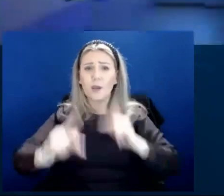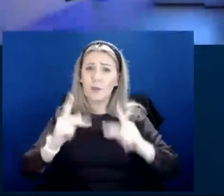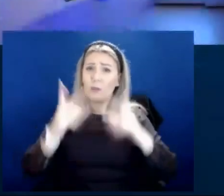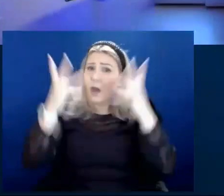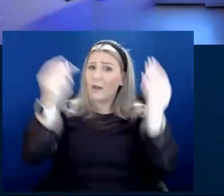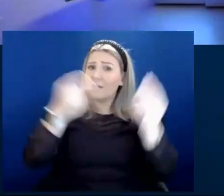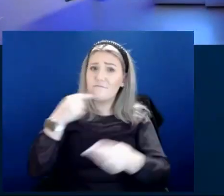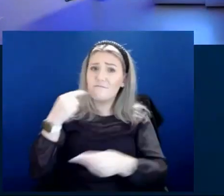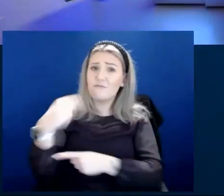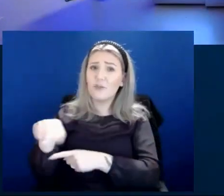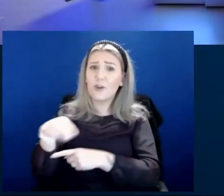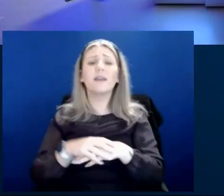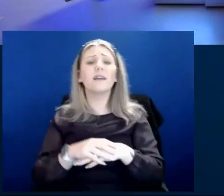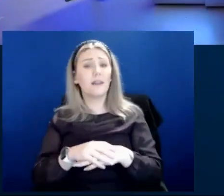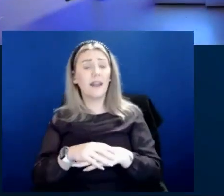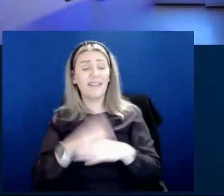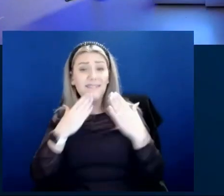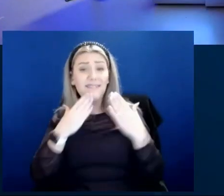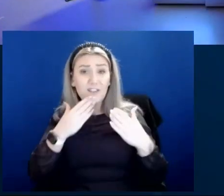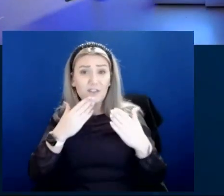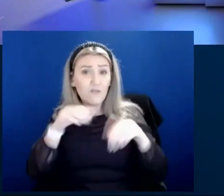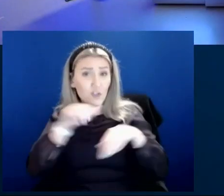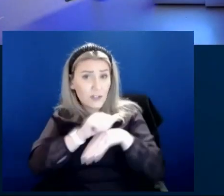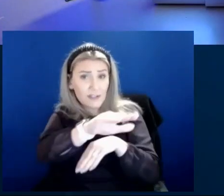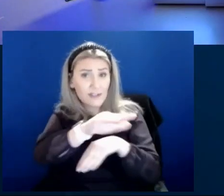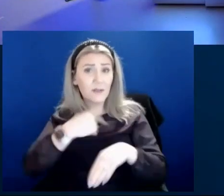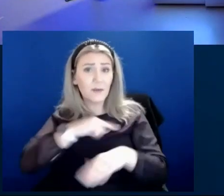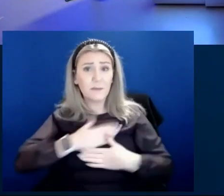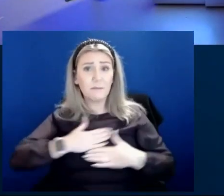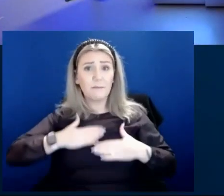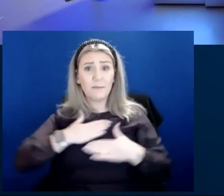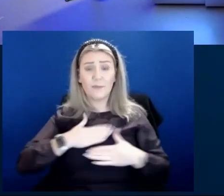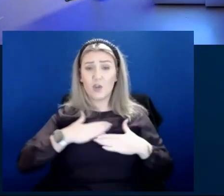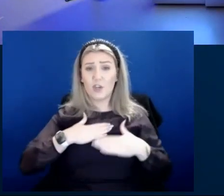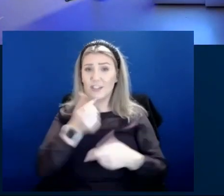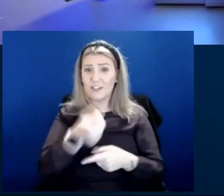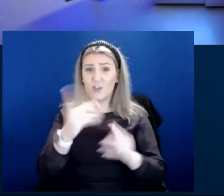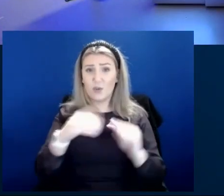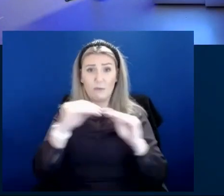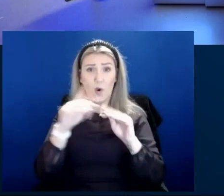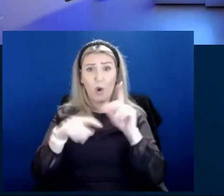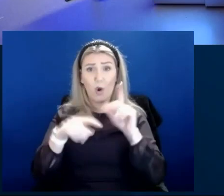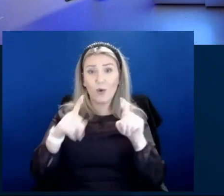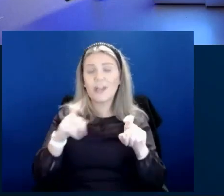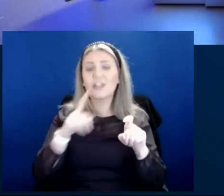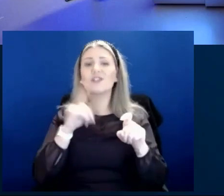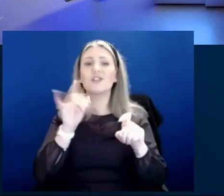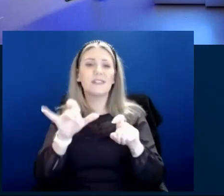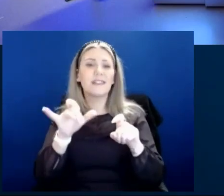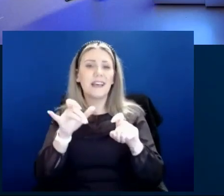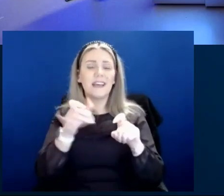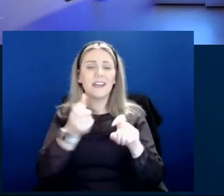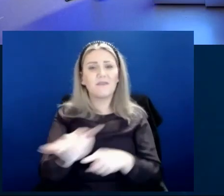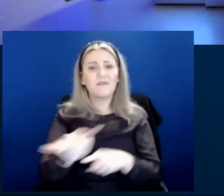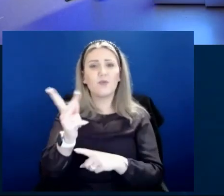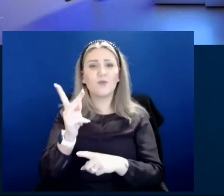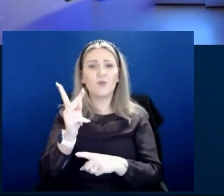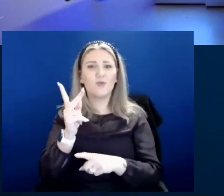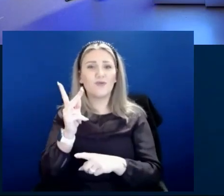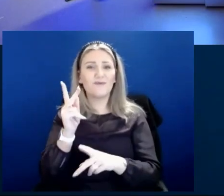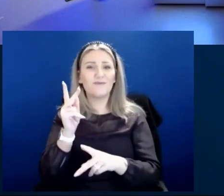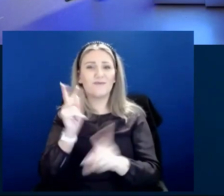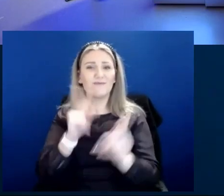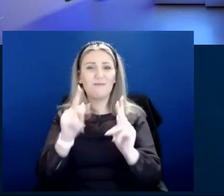sending those in. We appreciate it. And we're going to continue with a few more questions that some of our viewers have. And this next